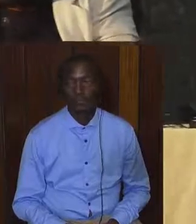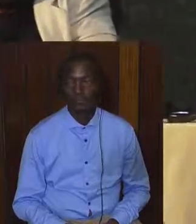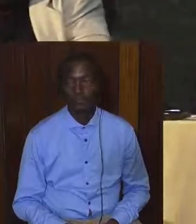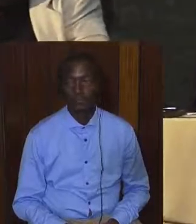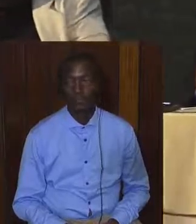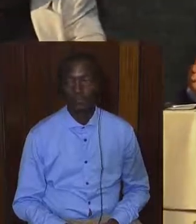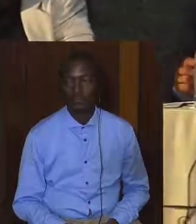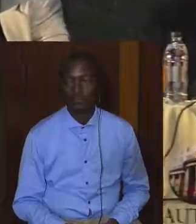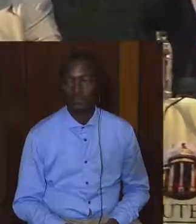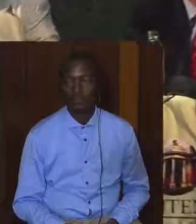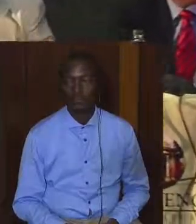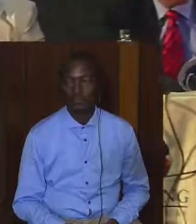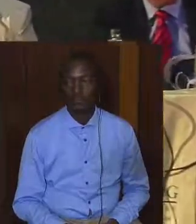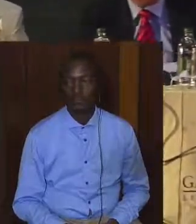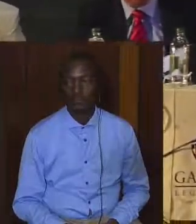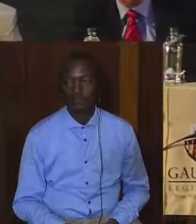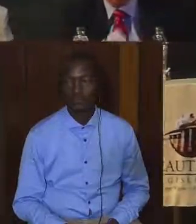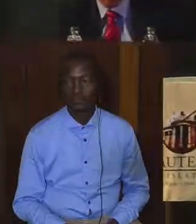Thank you very much,